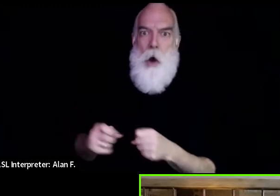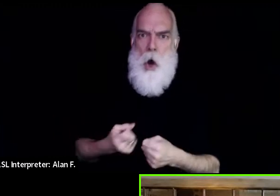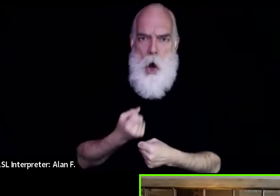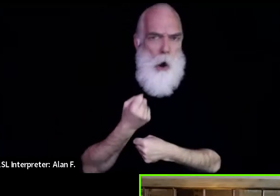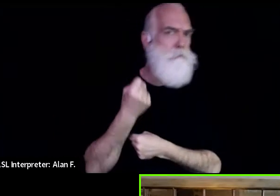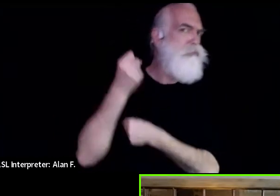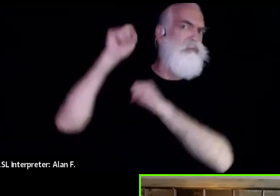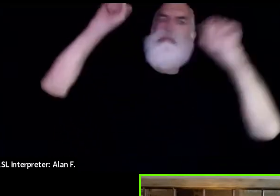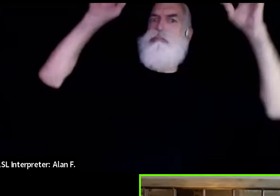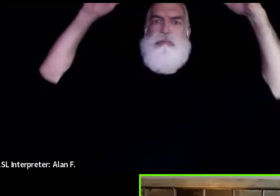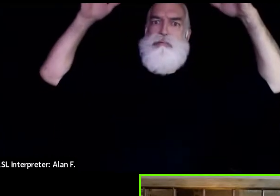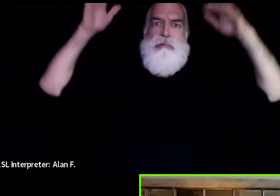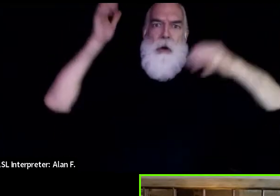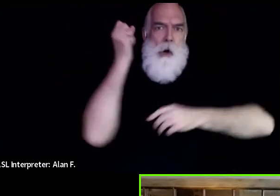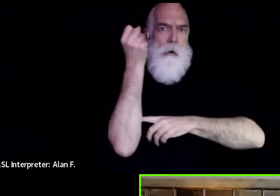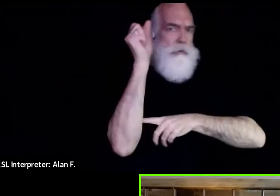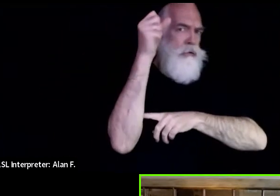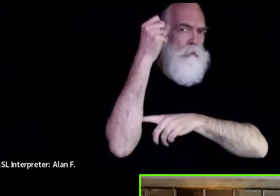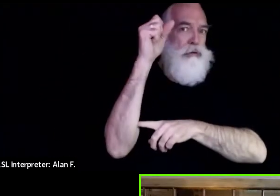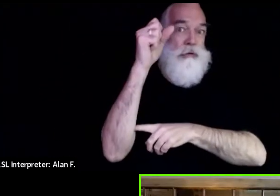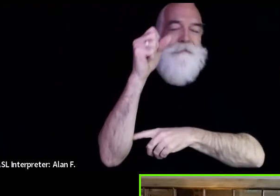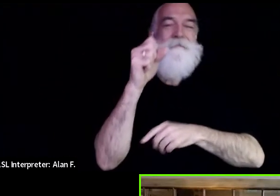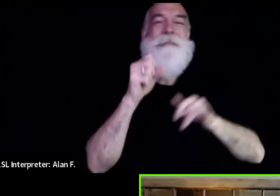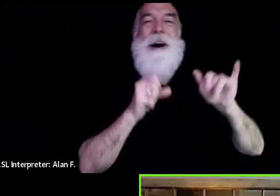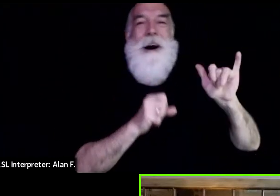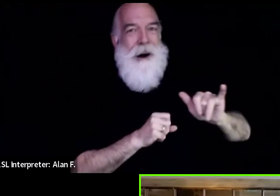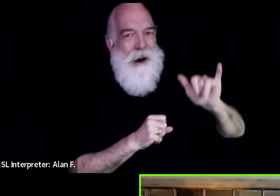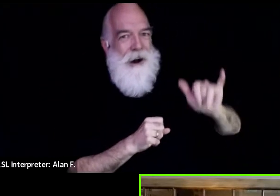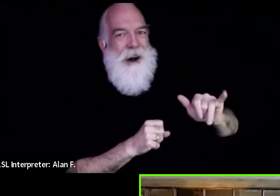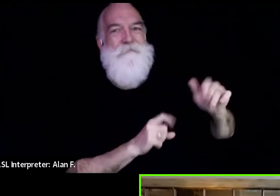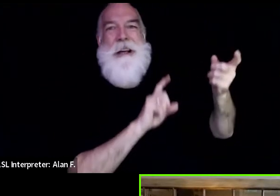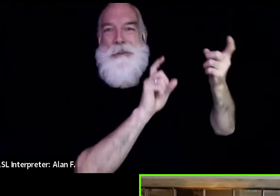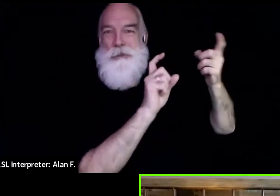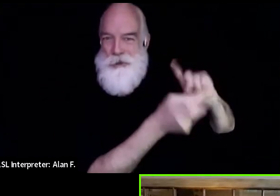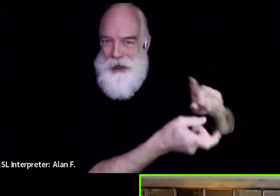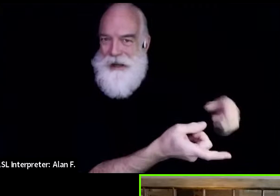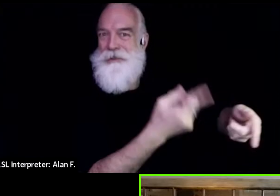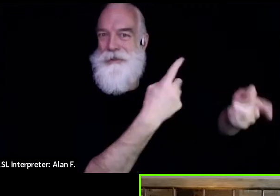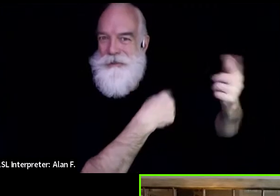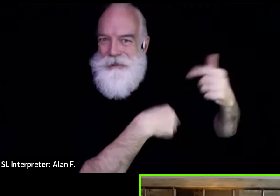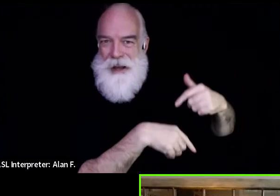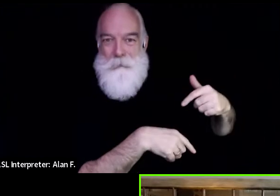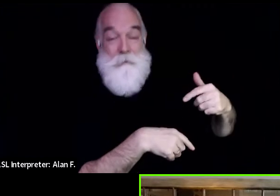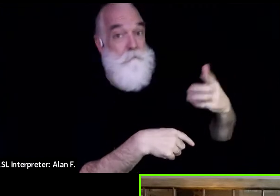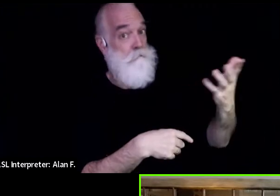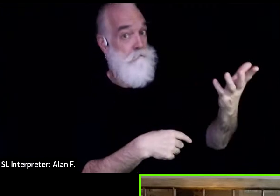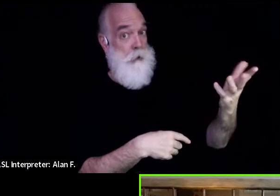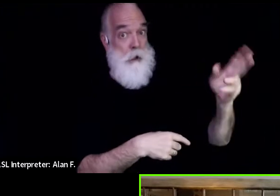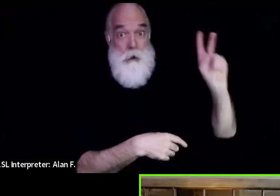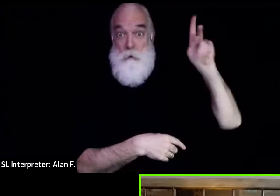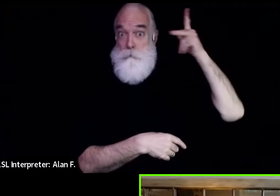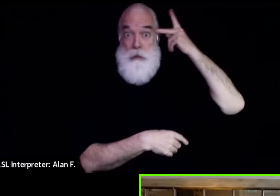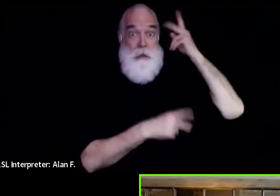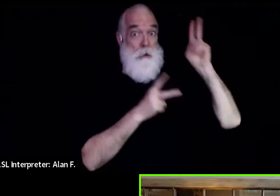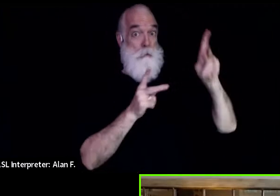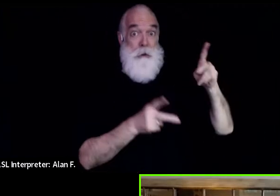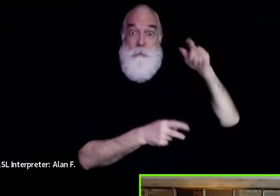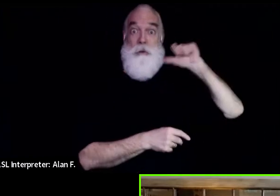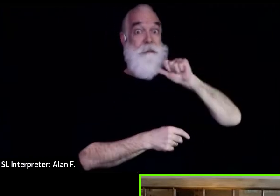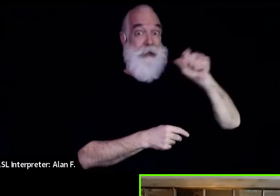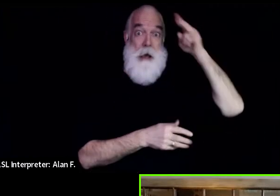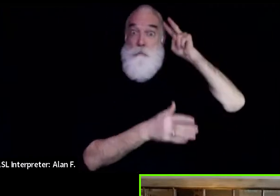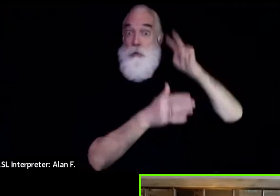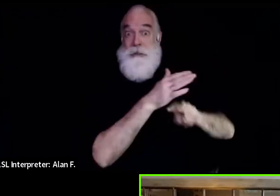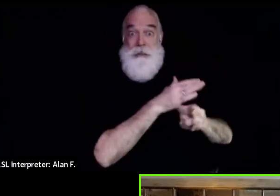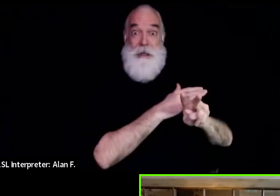country, and it's not gonna always be on the timeline or the calendar that elected officials would like